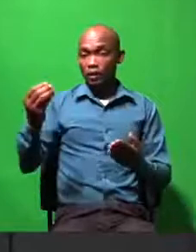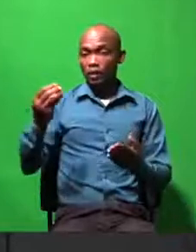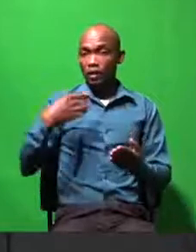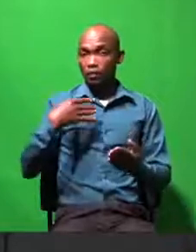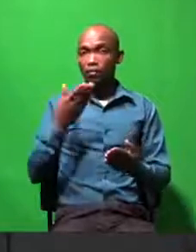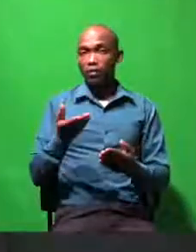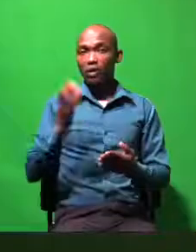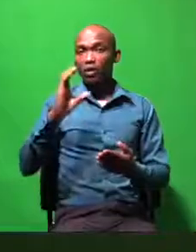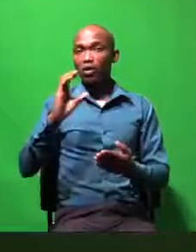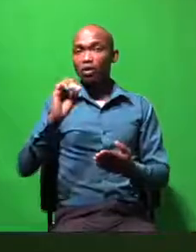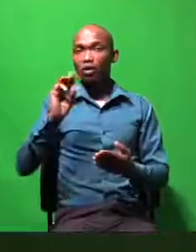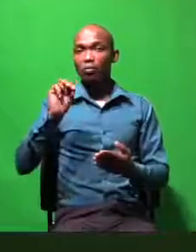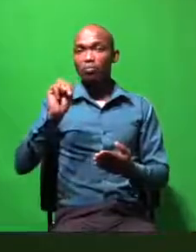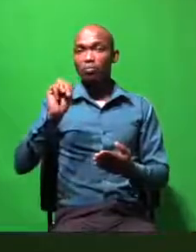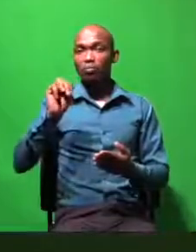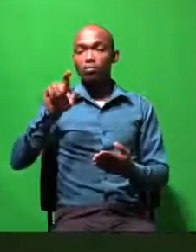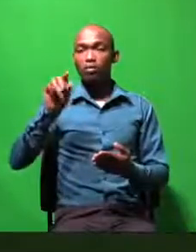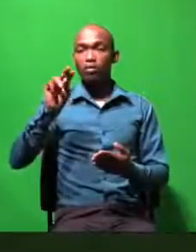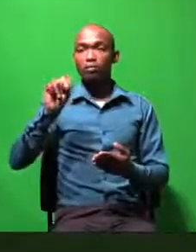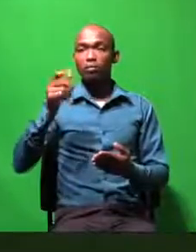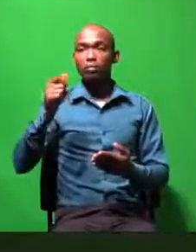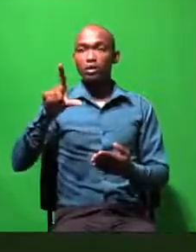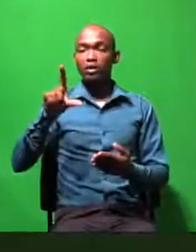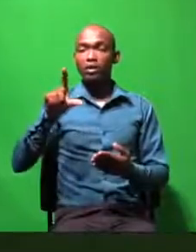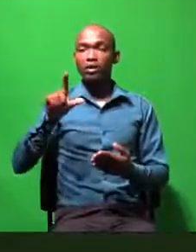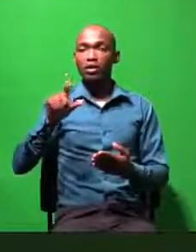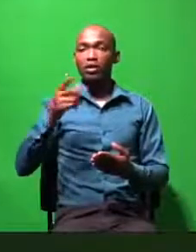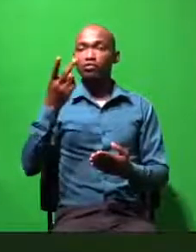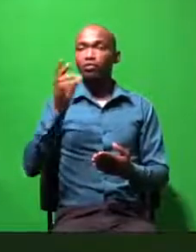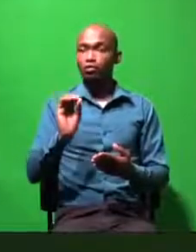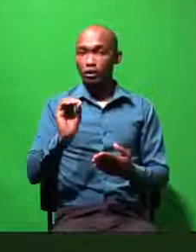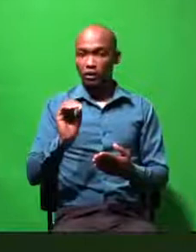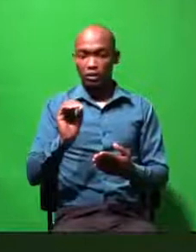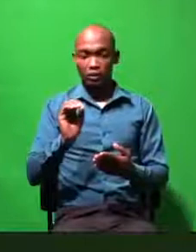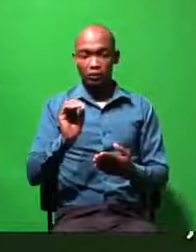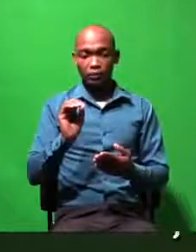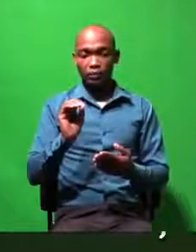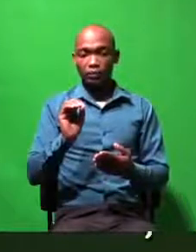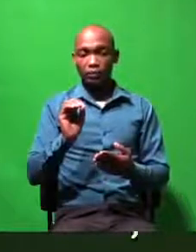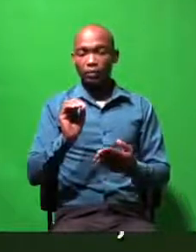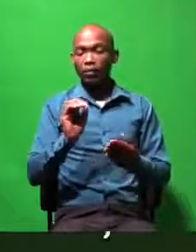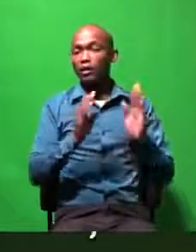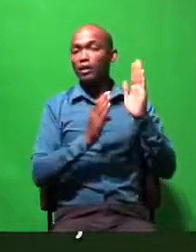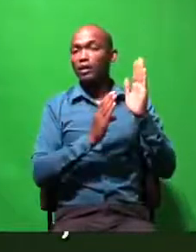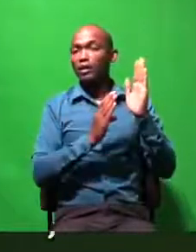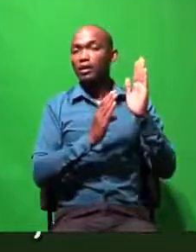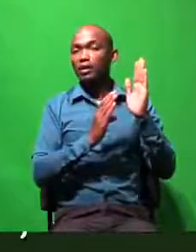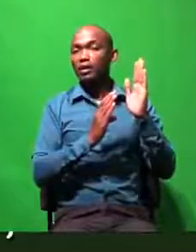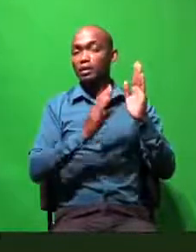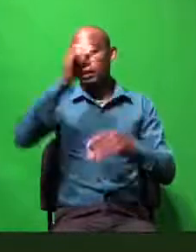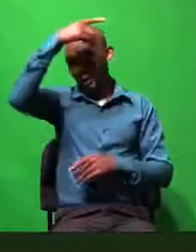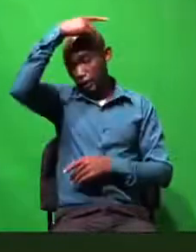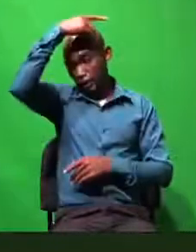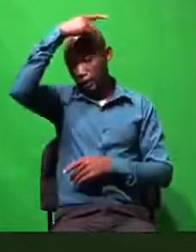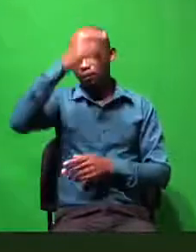the complement of 20 degrees. The complement of 20 degrees. The